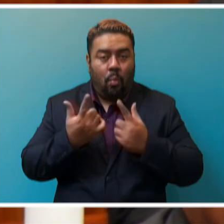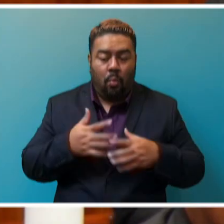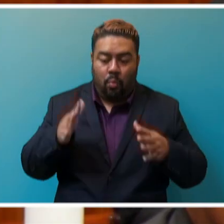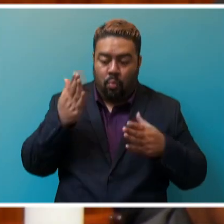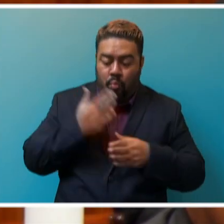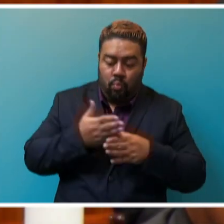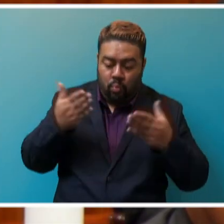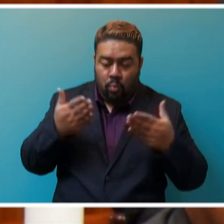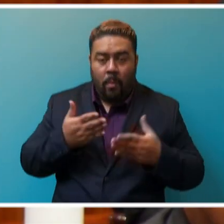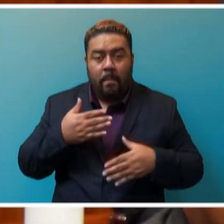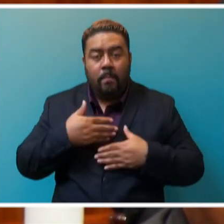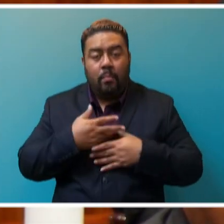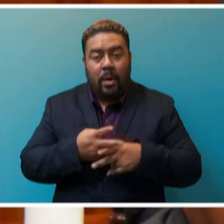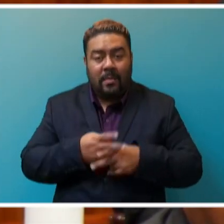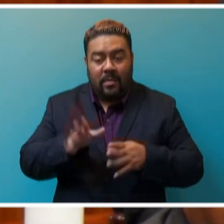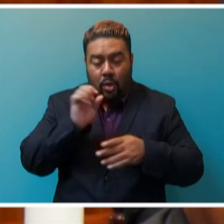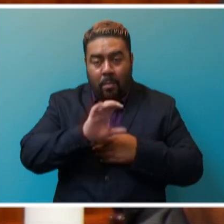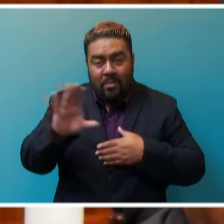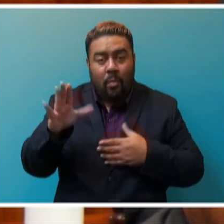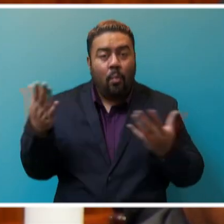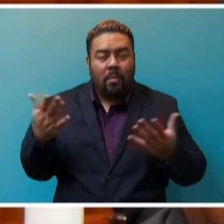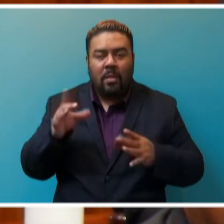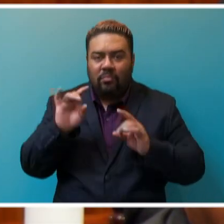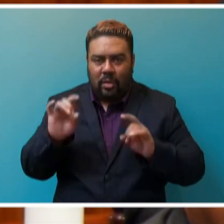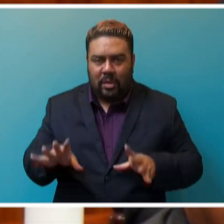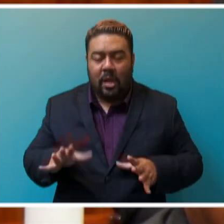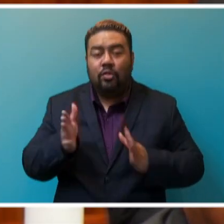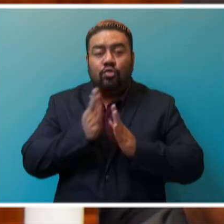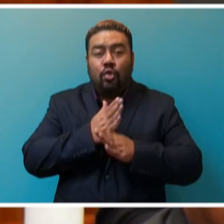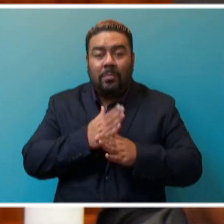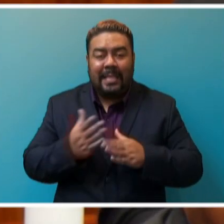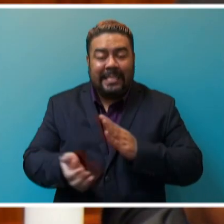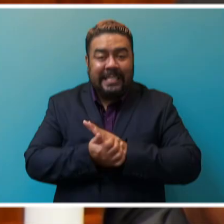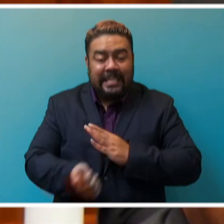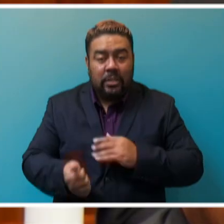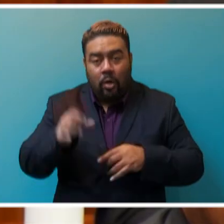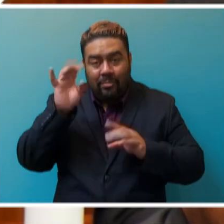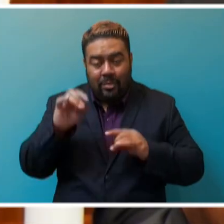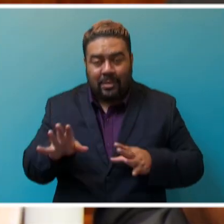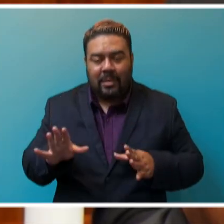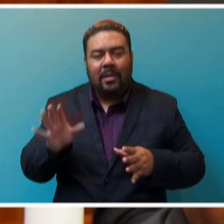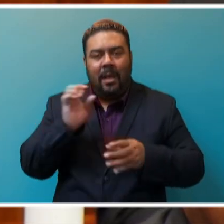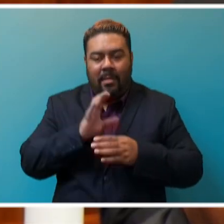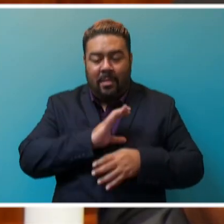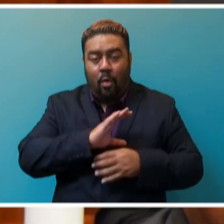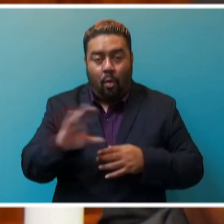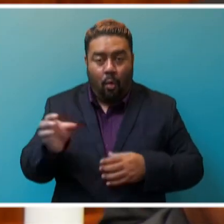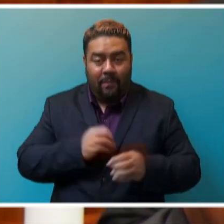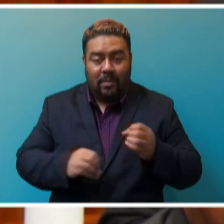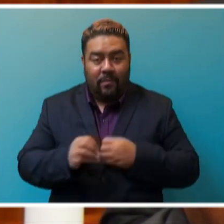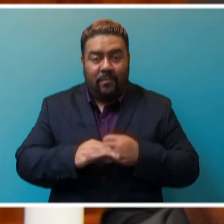Productivity Commission of Australia, Jobs and Skills Australia, and the Australian Bureau of Stats.